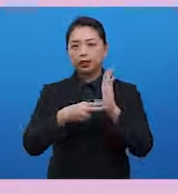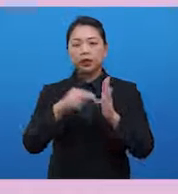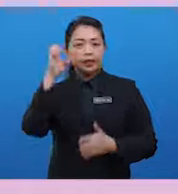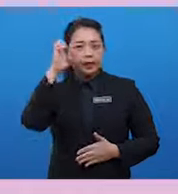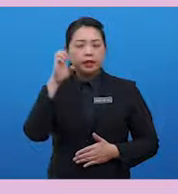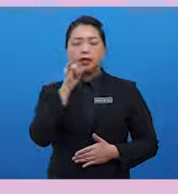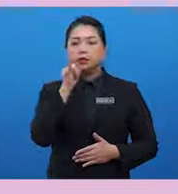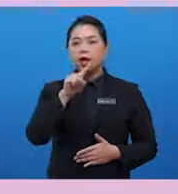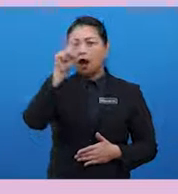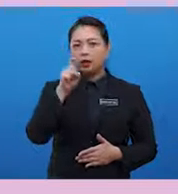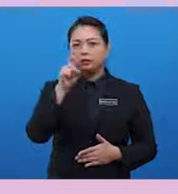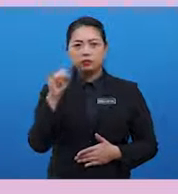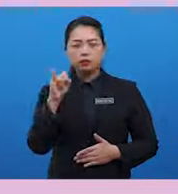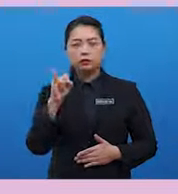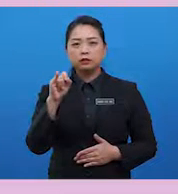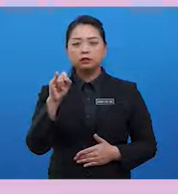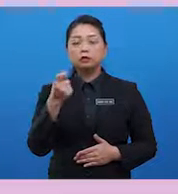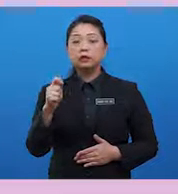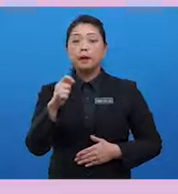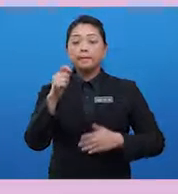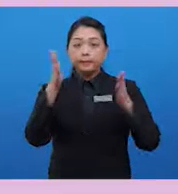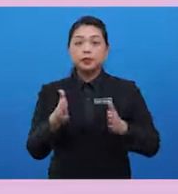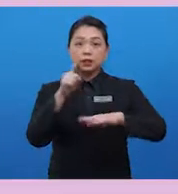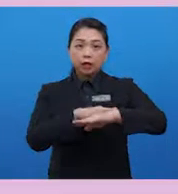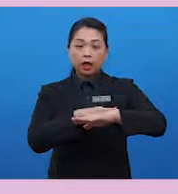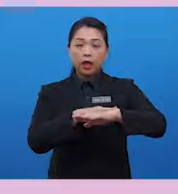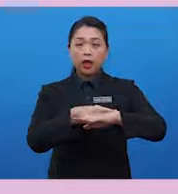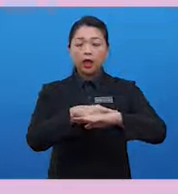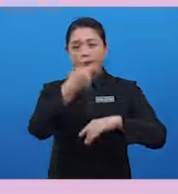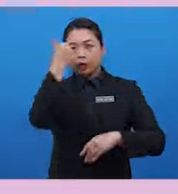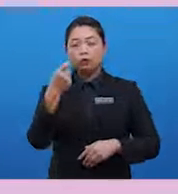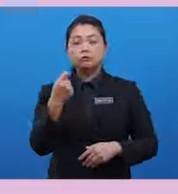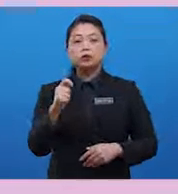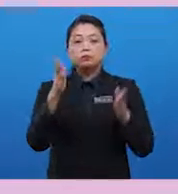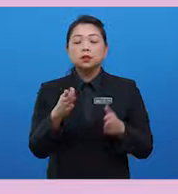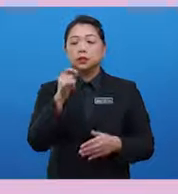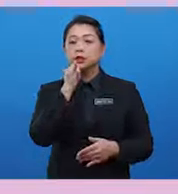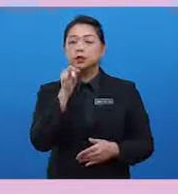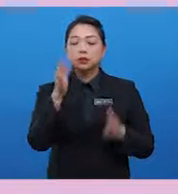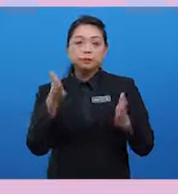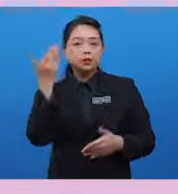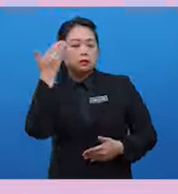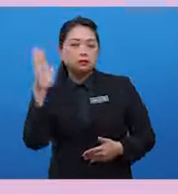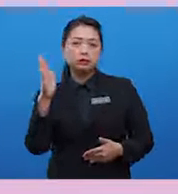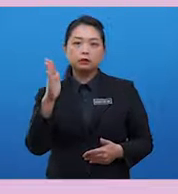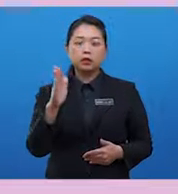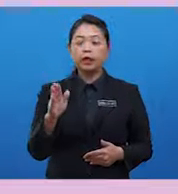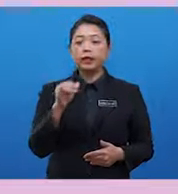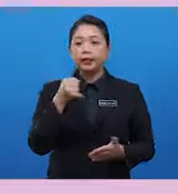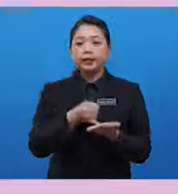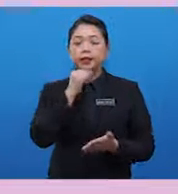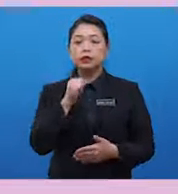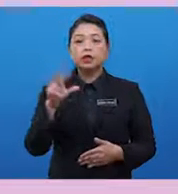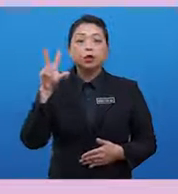is asking for that person's time because the person is a stranger. It is not impossible for